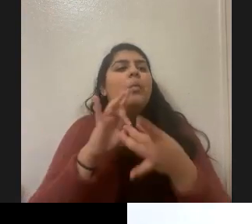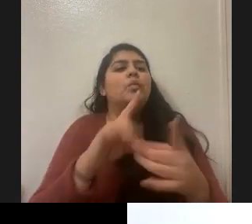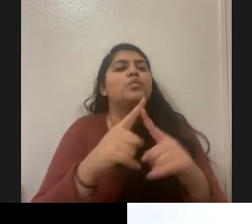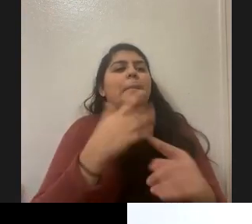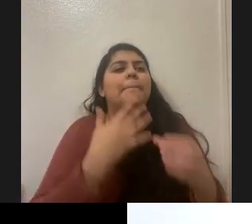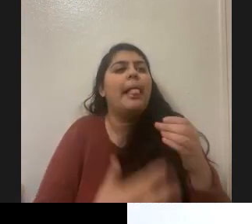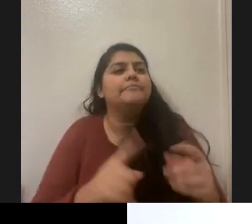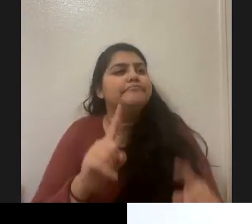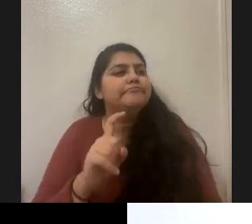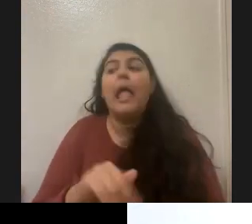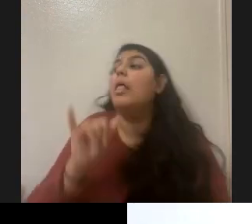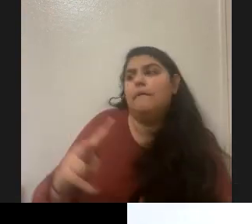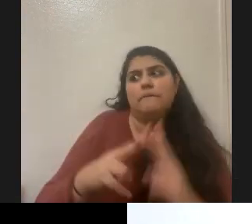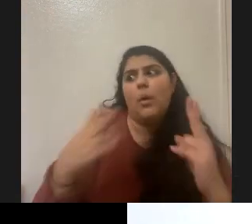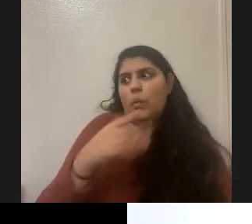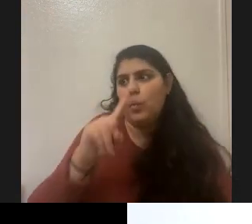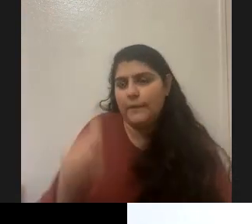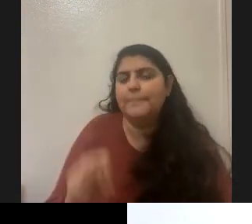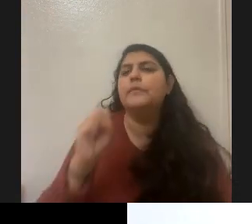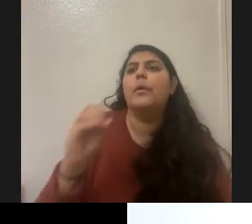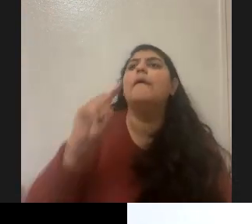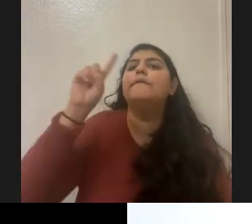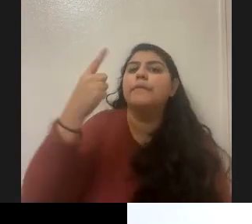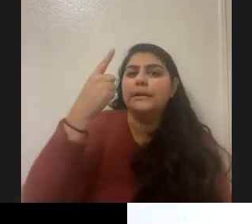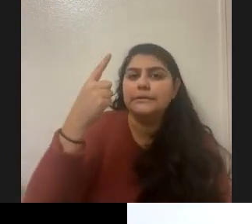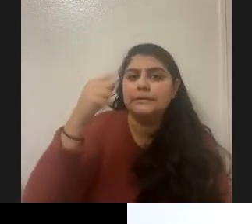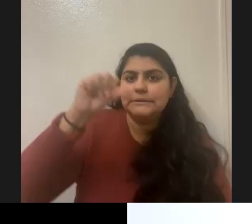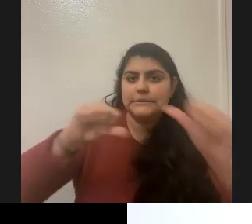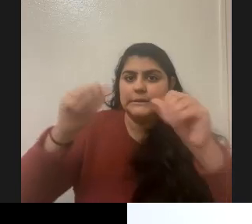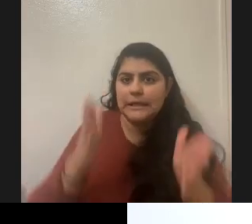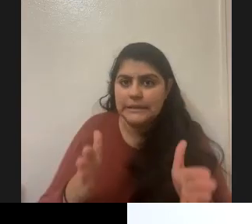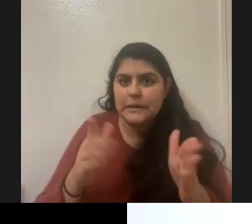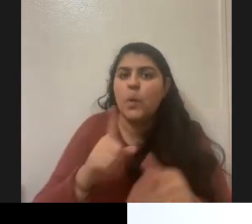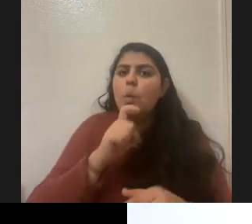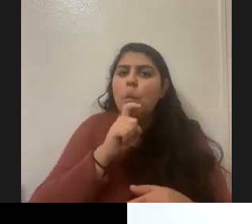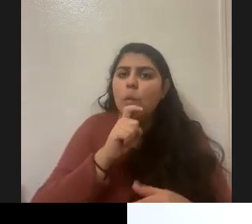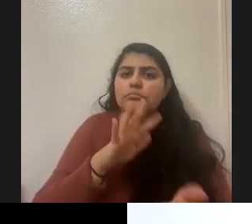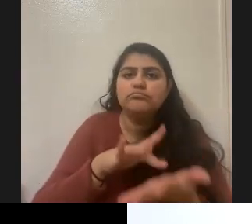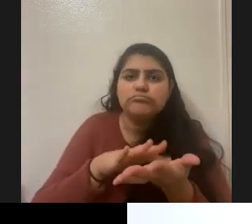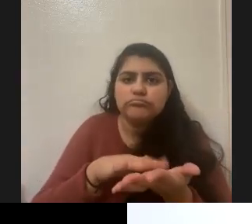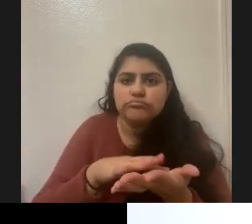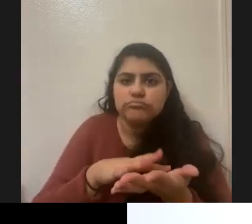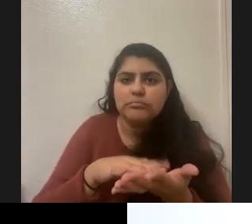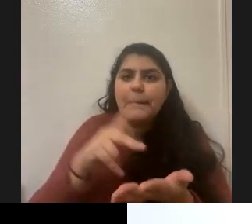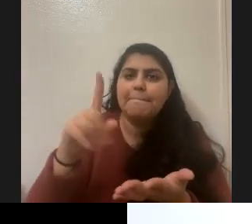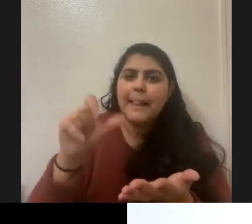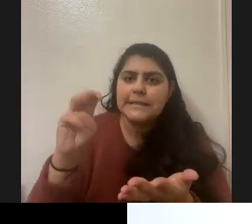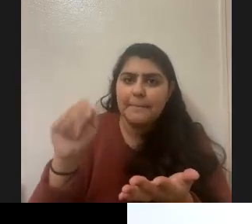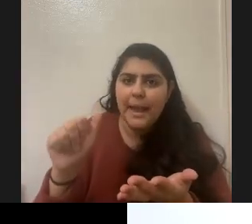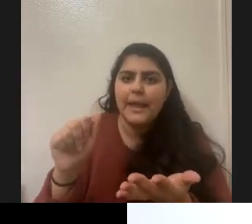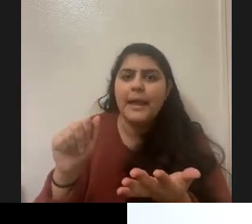really, really good question. So the first guy, the scientist guy that discovered plasmas,